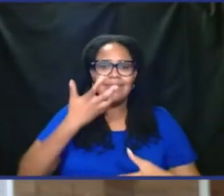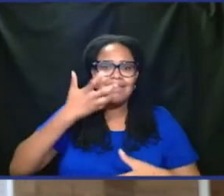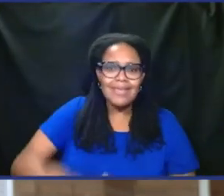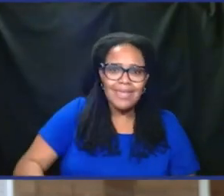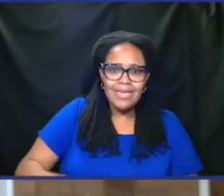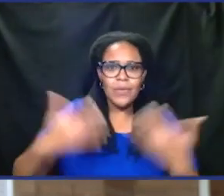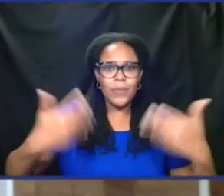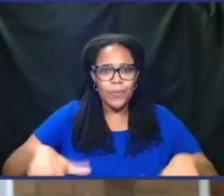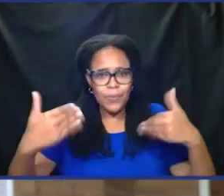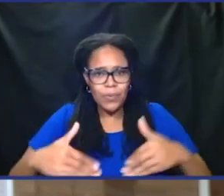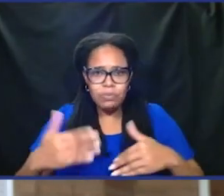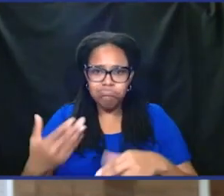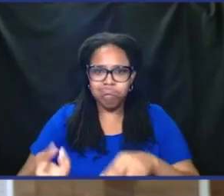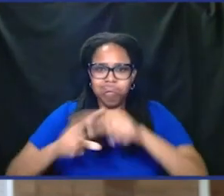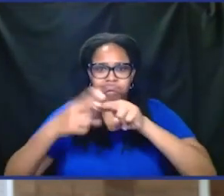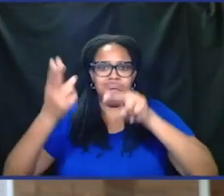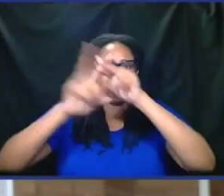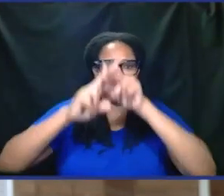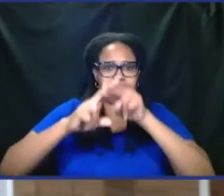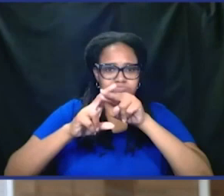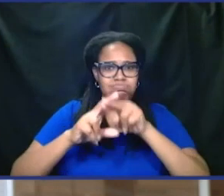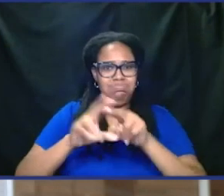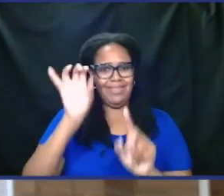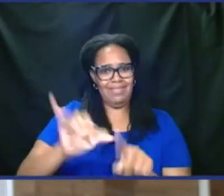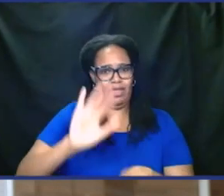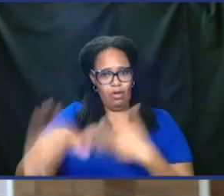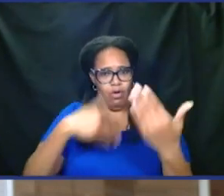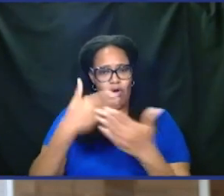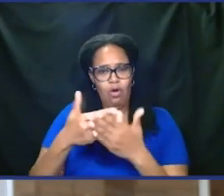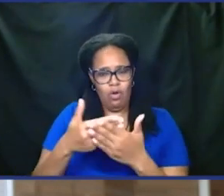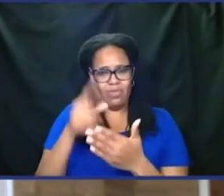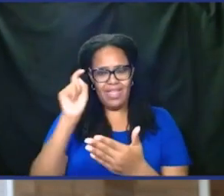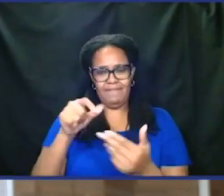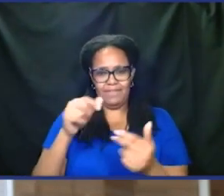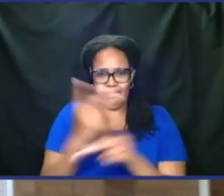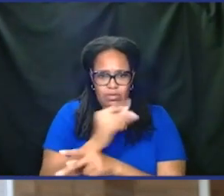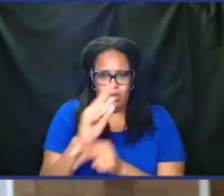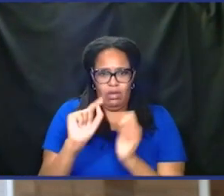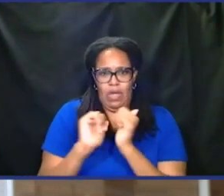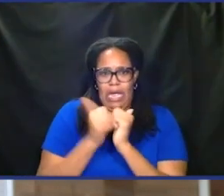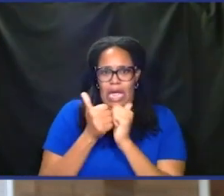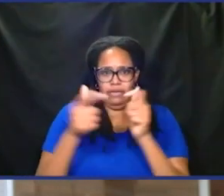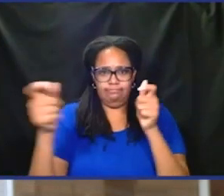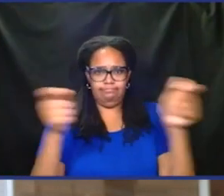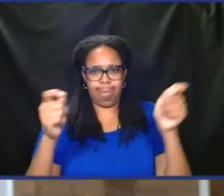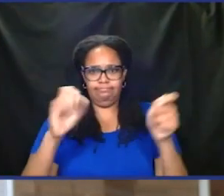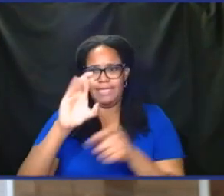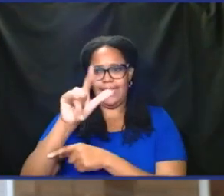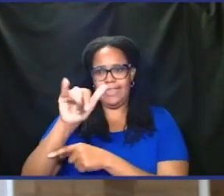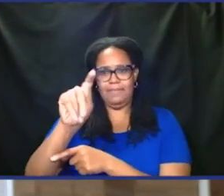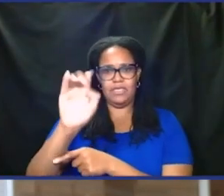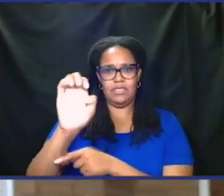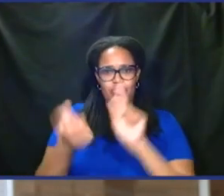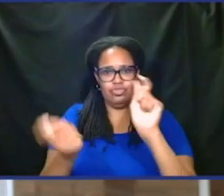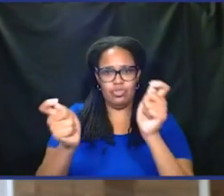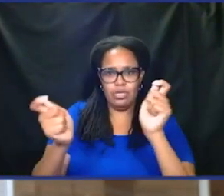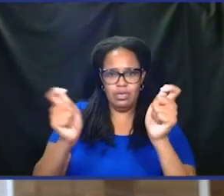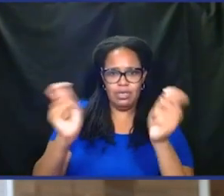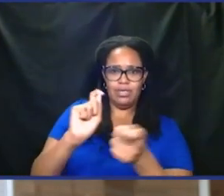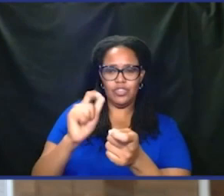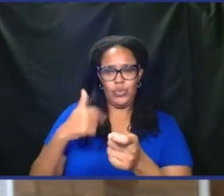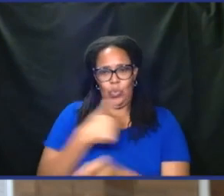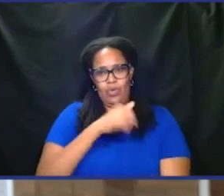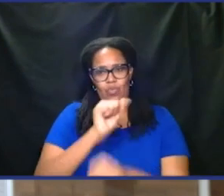us. But it will also take the power of partnerships to help tackle this daunting task. And one